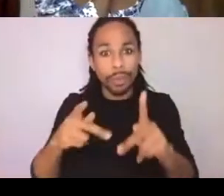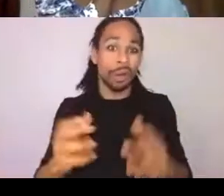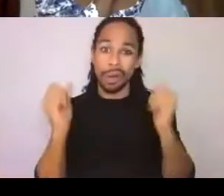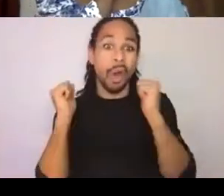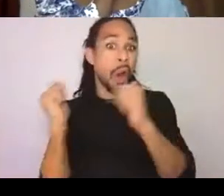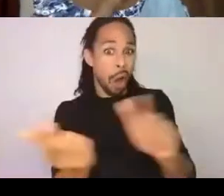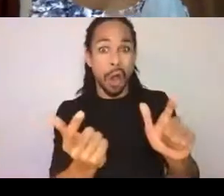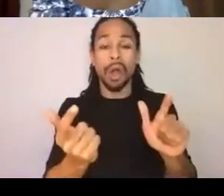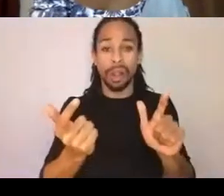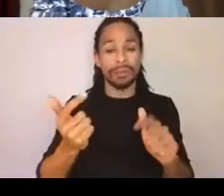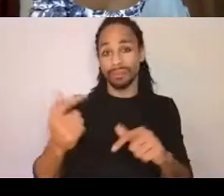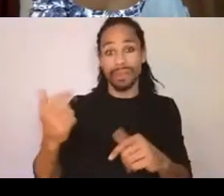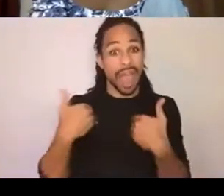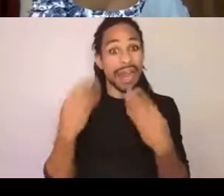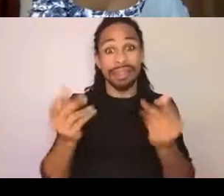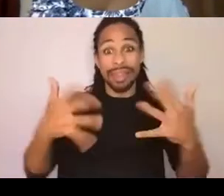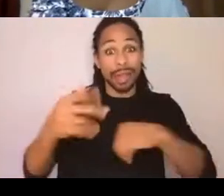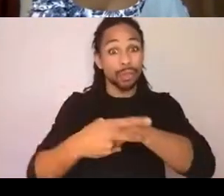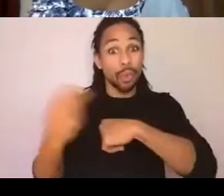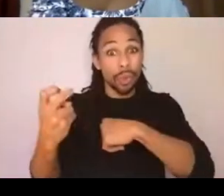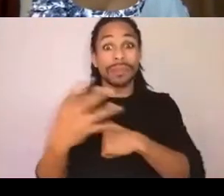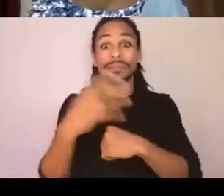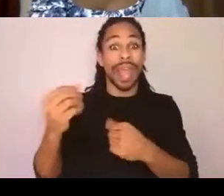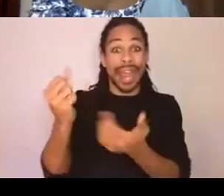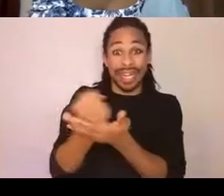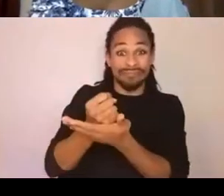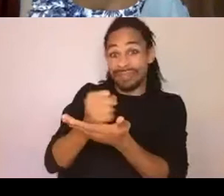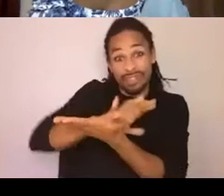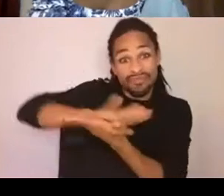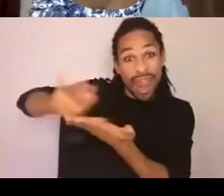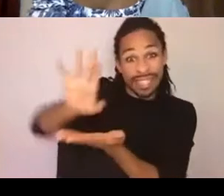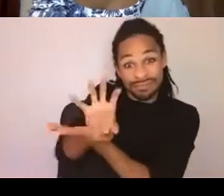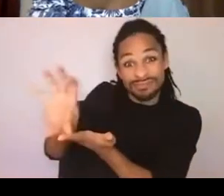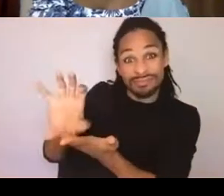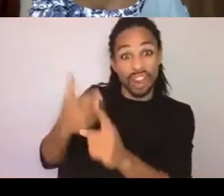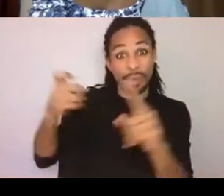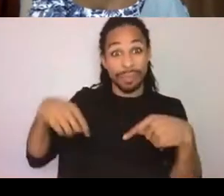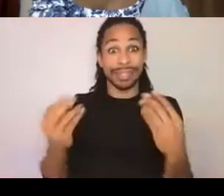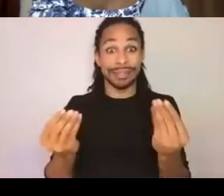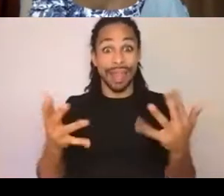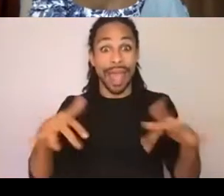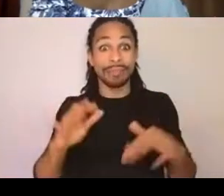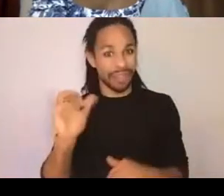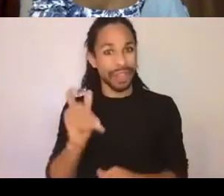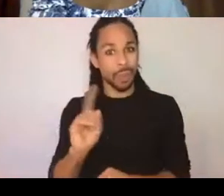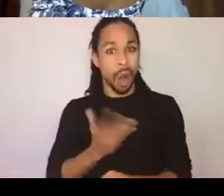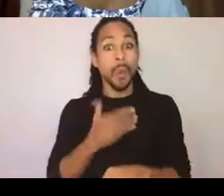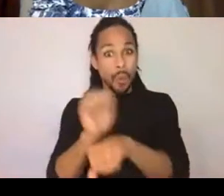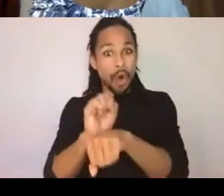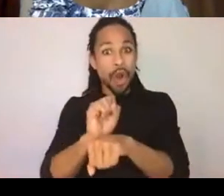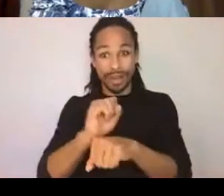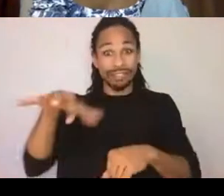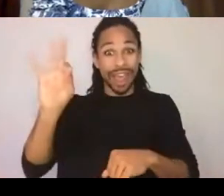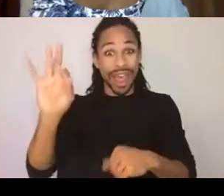and erasures of indigenous peoples, including those whose land is where our places of work are located. This